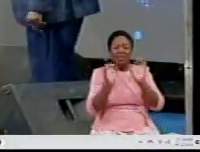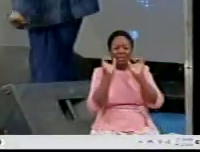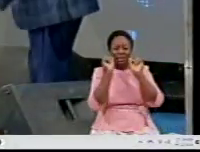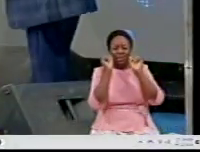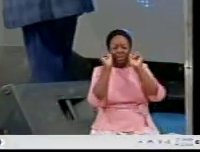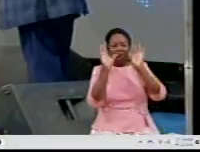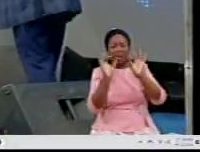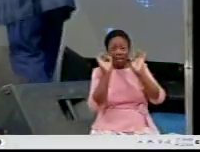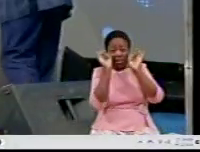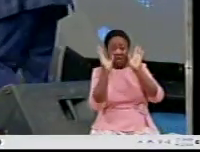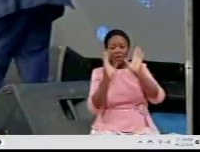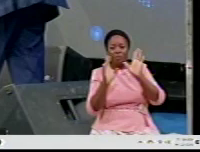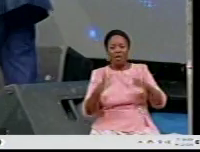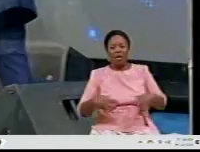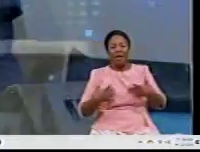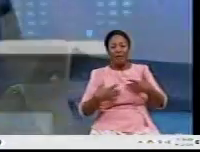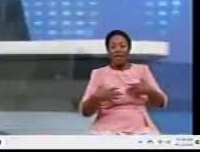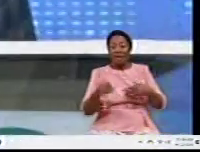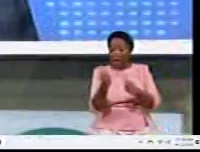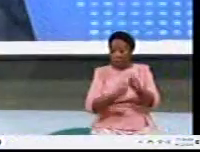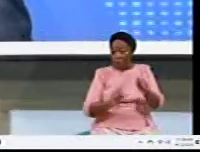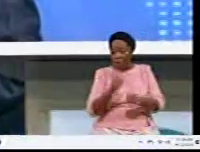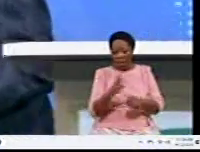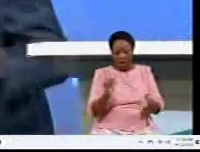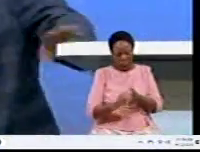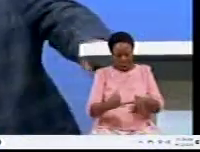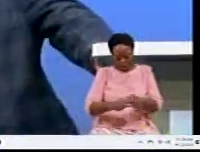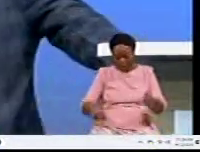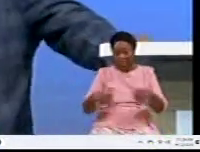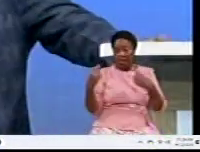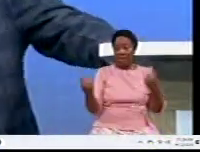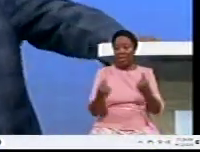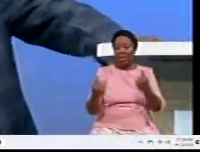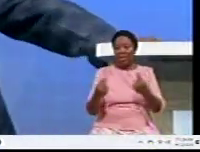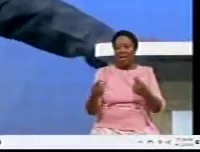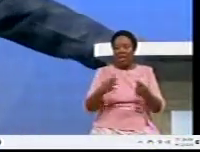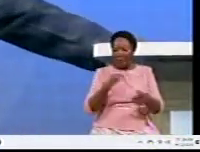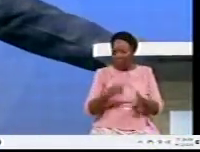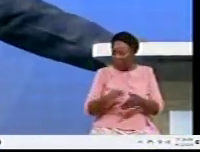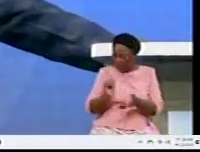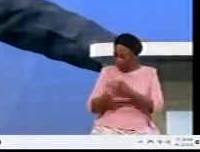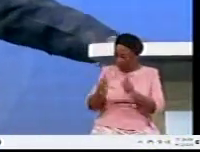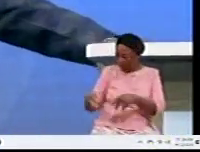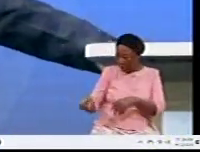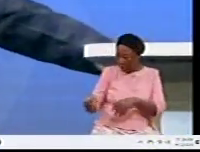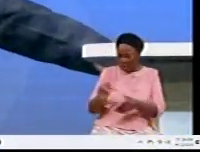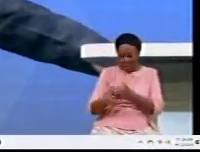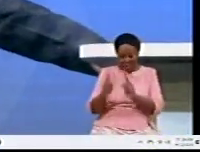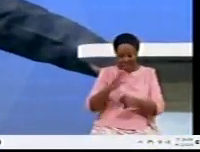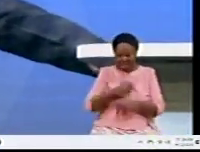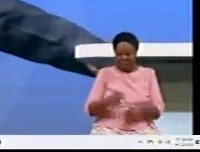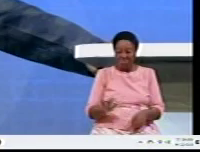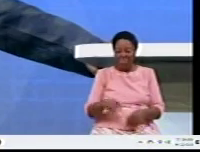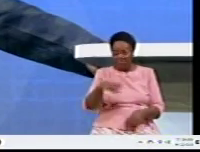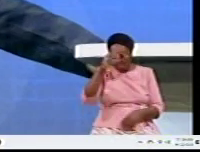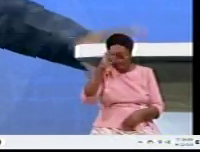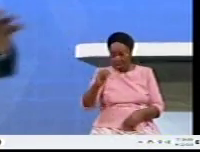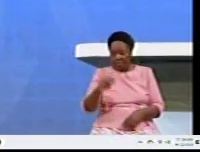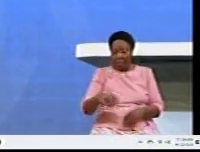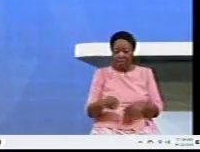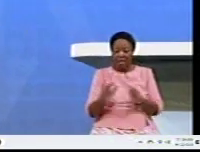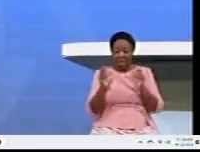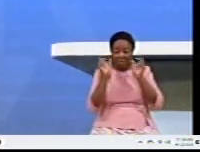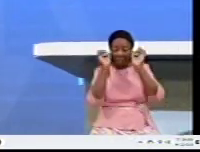terrible life. If everybody avoids sin, it's Mr. Terrible. It's Mrs. Terrible.